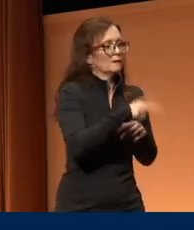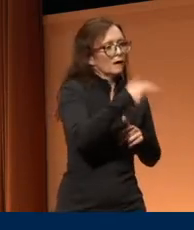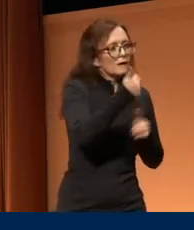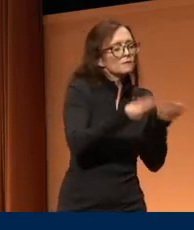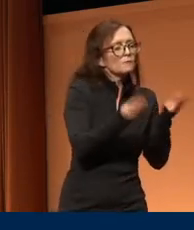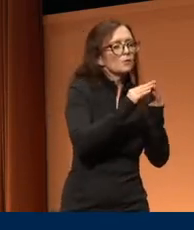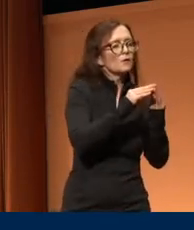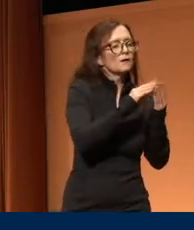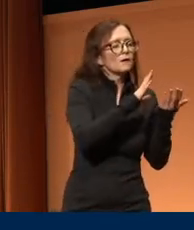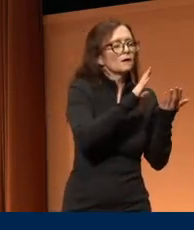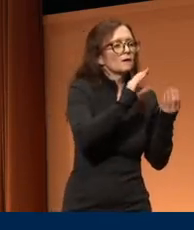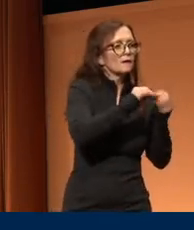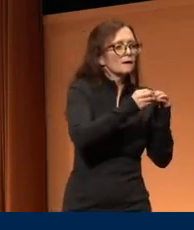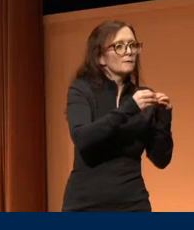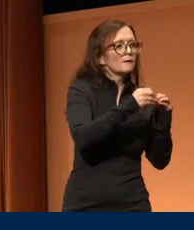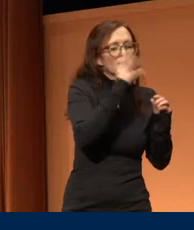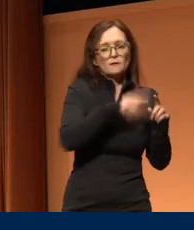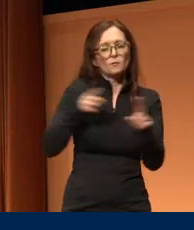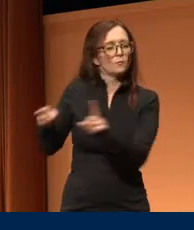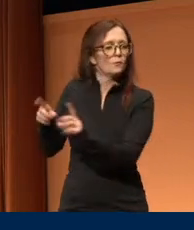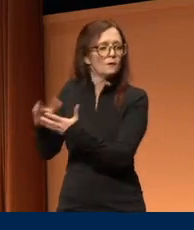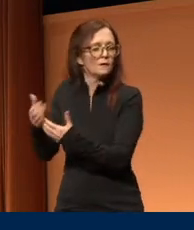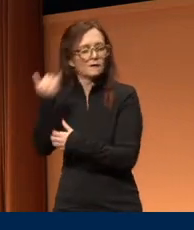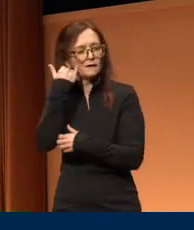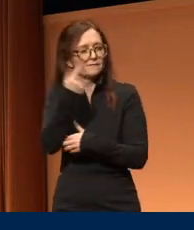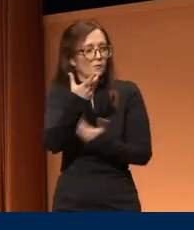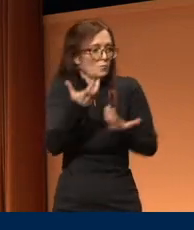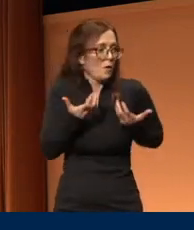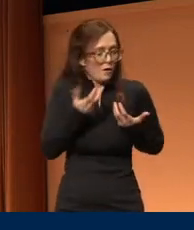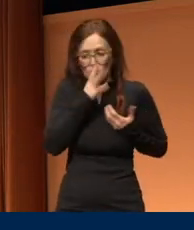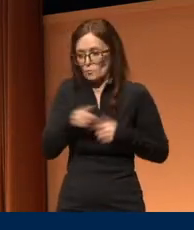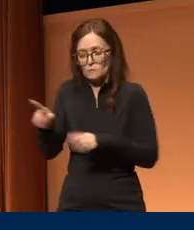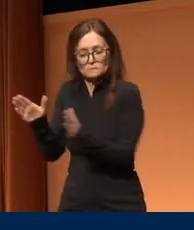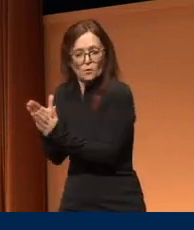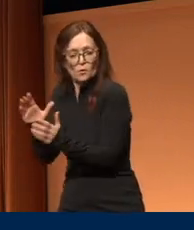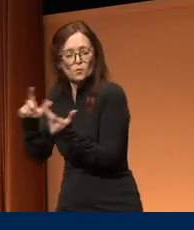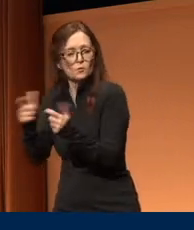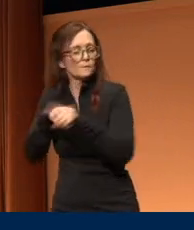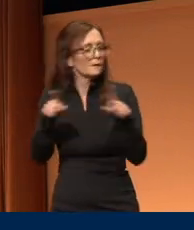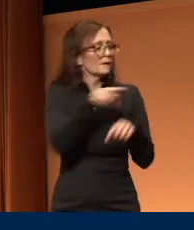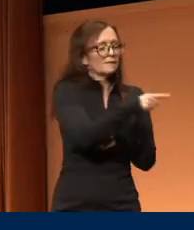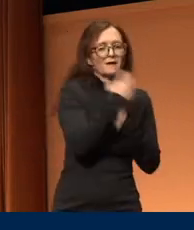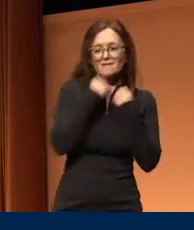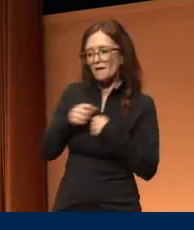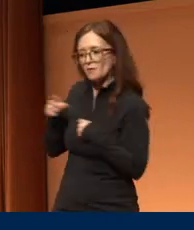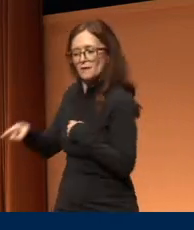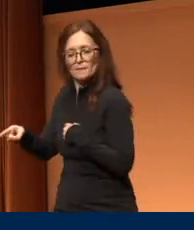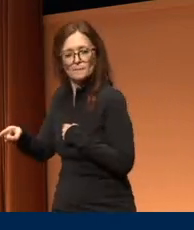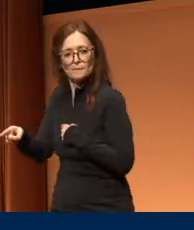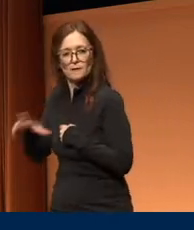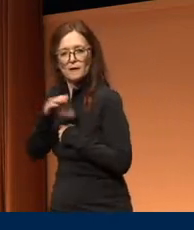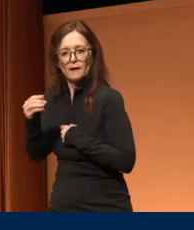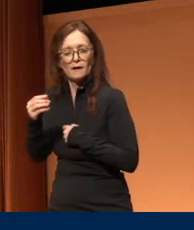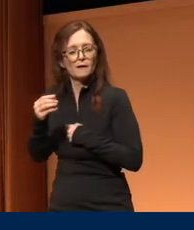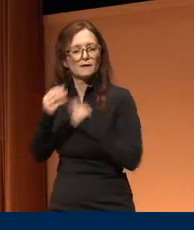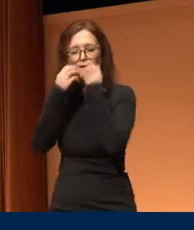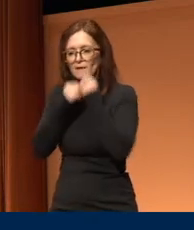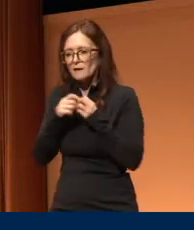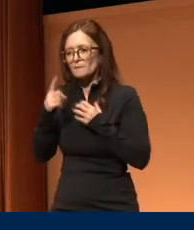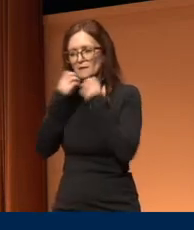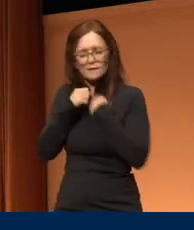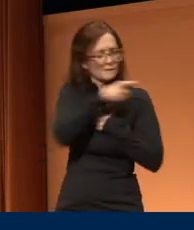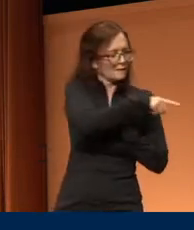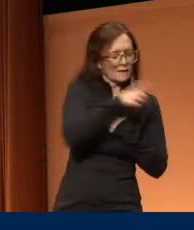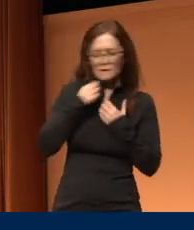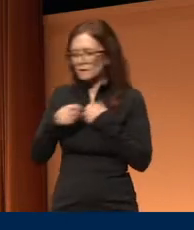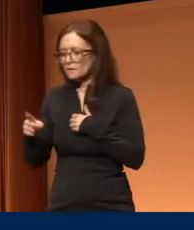ignore the minority viewpoint entirely if they had wanted to. But they cared about them, and partly because they cared so much,